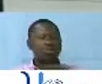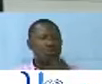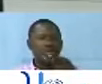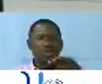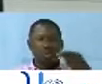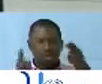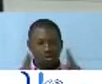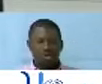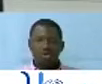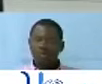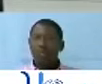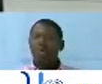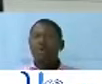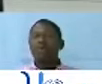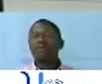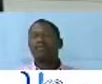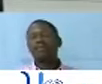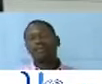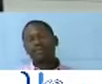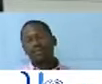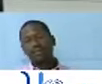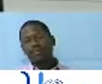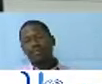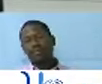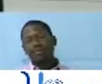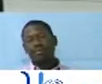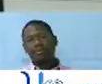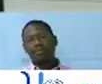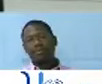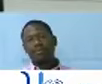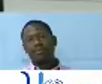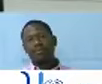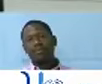asked that the supermarket be